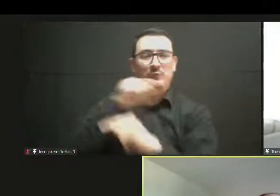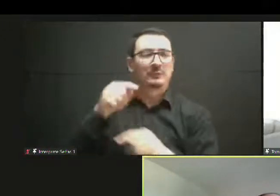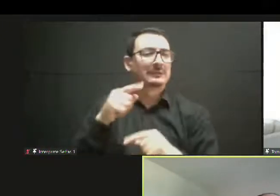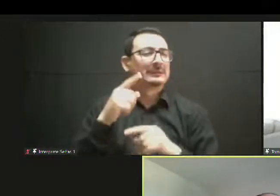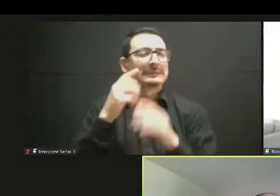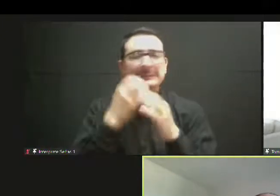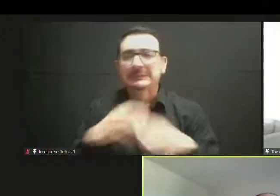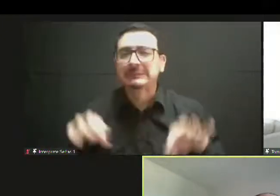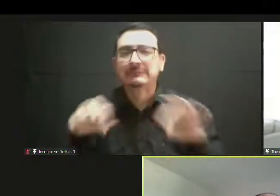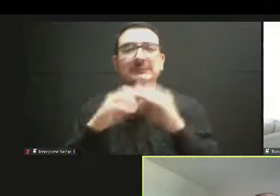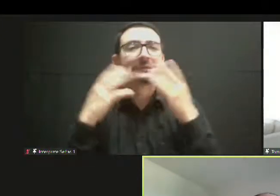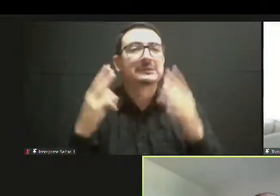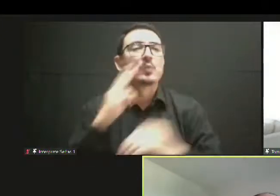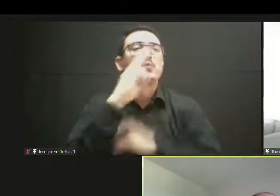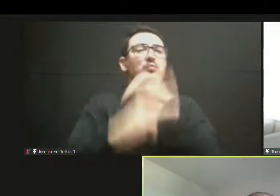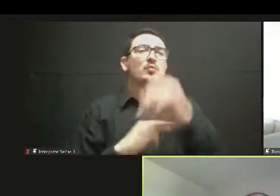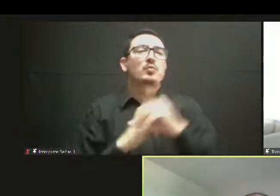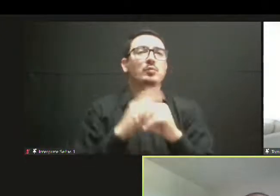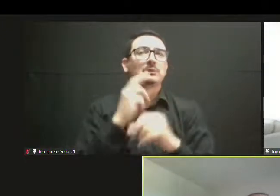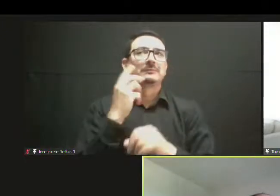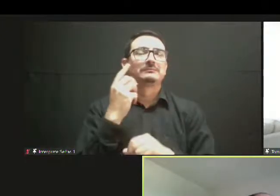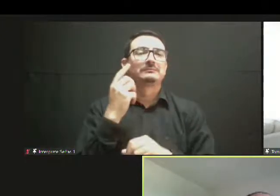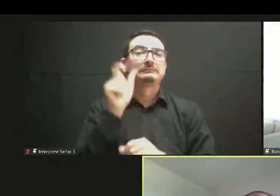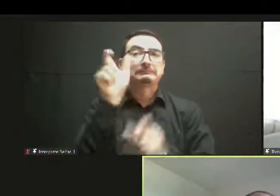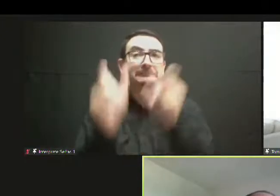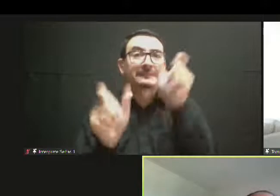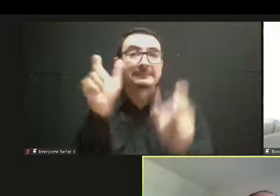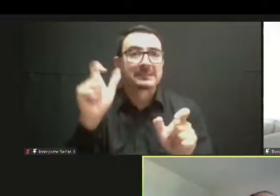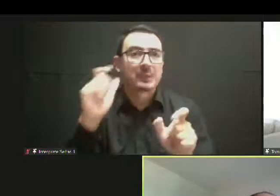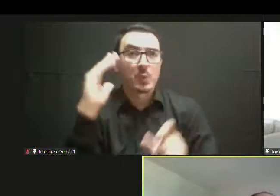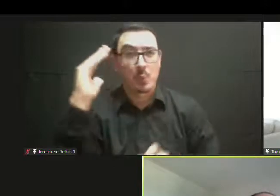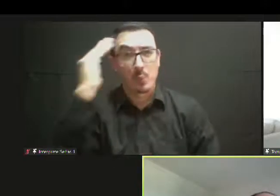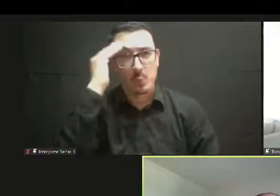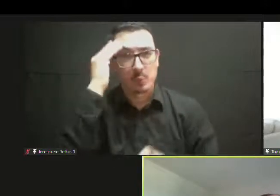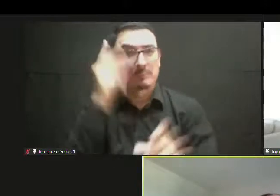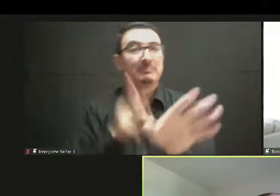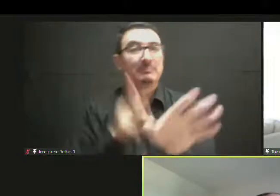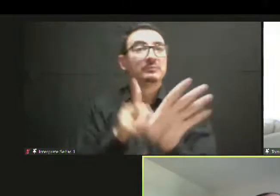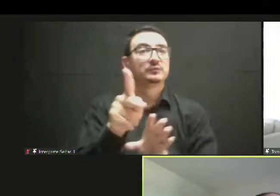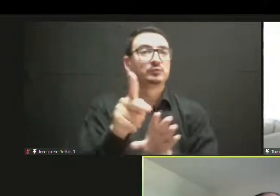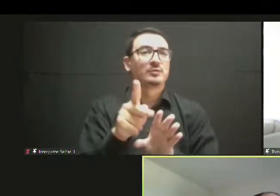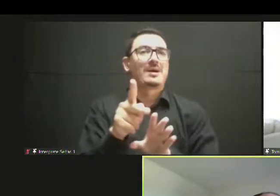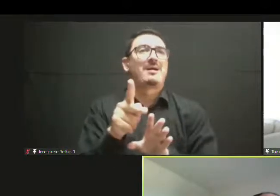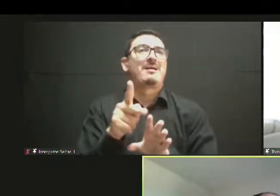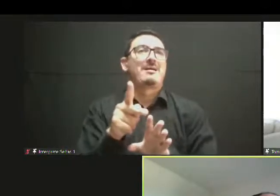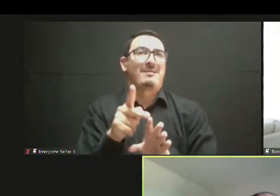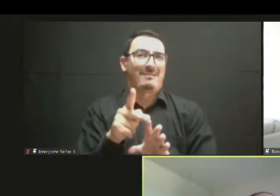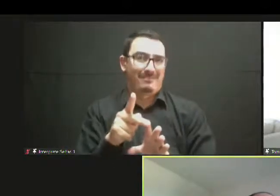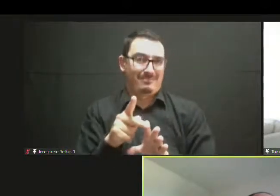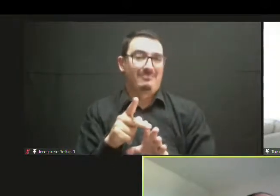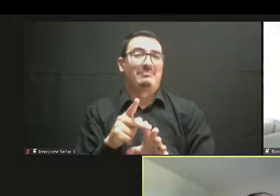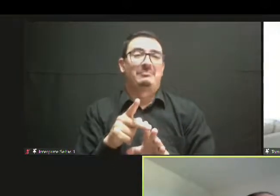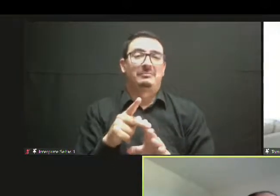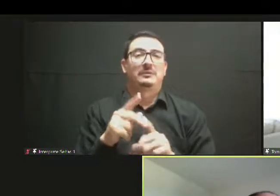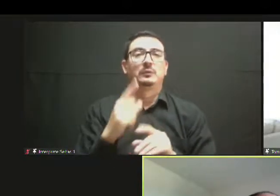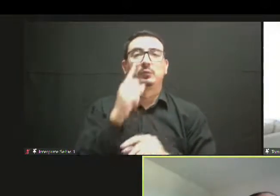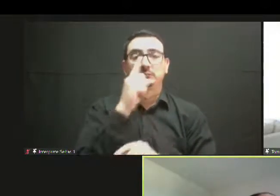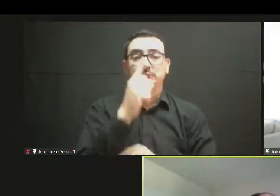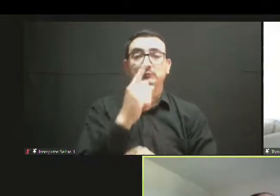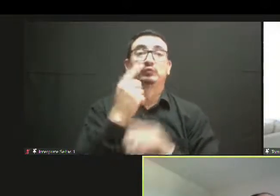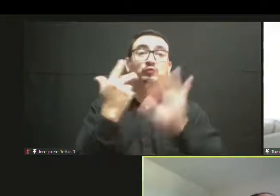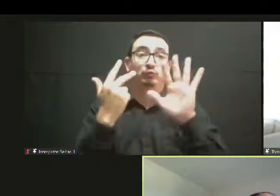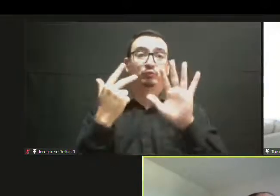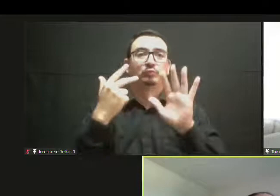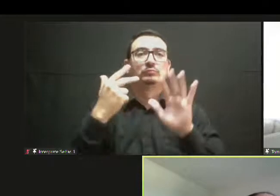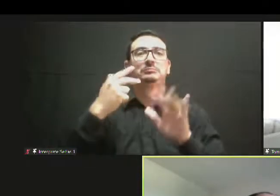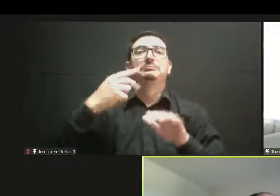months. We are actually working with several organizations, being CINDE, a non-for-profit organization, working with